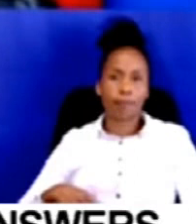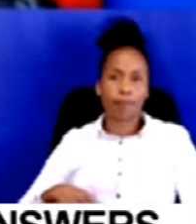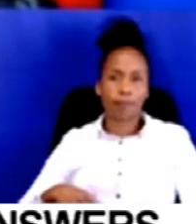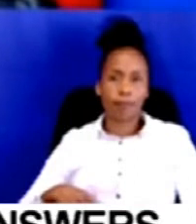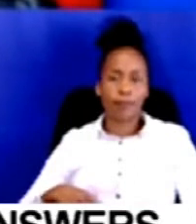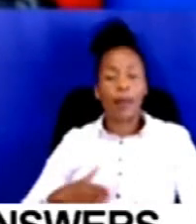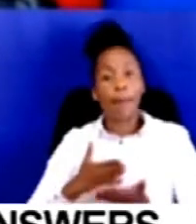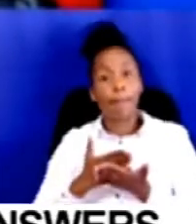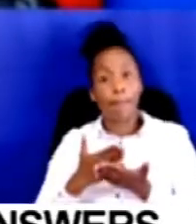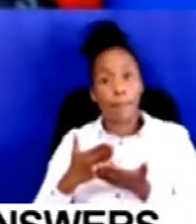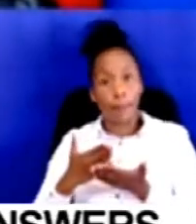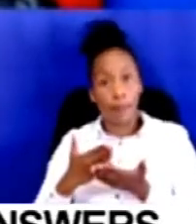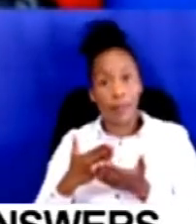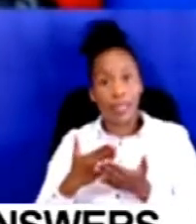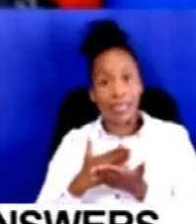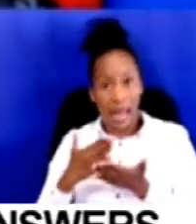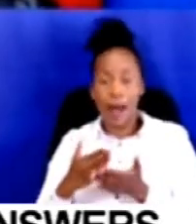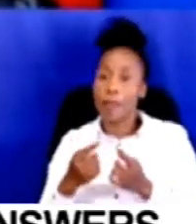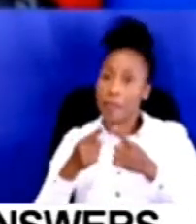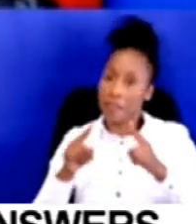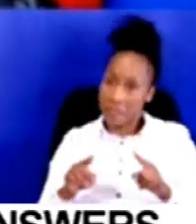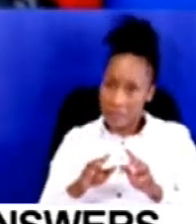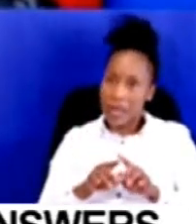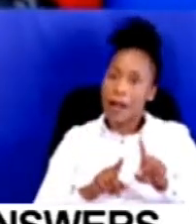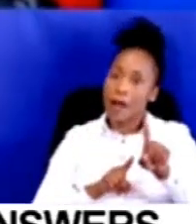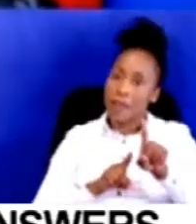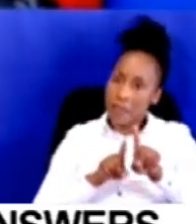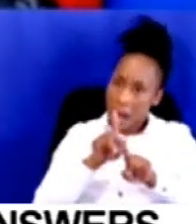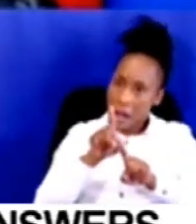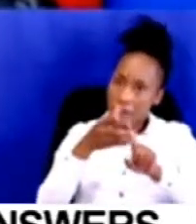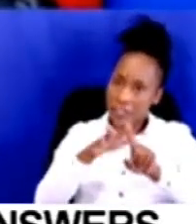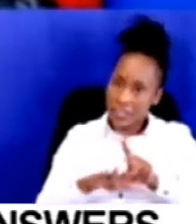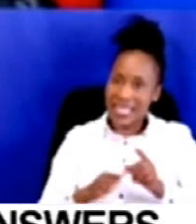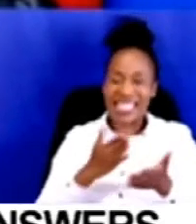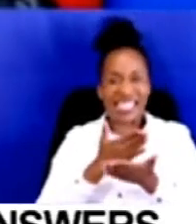But some did succeed, some did not.